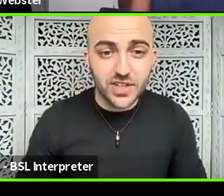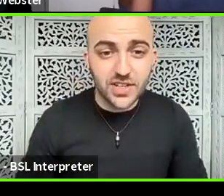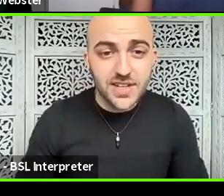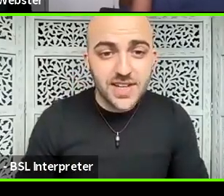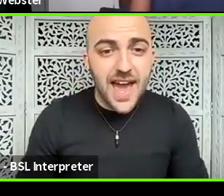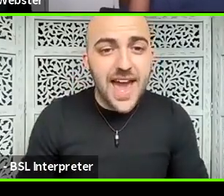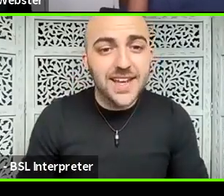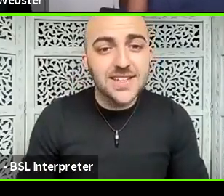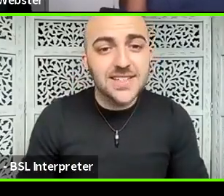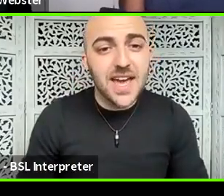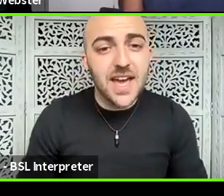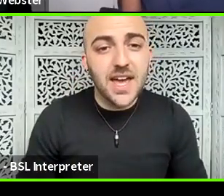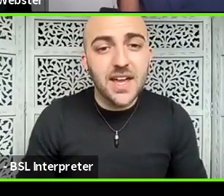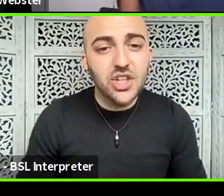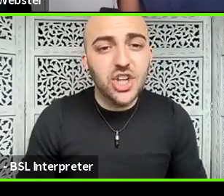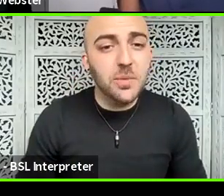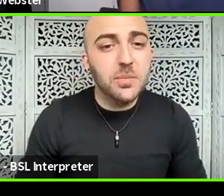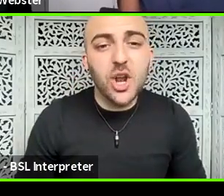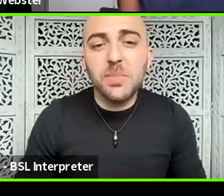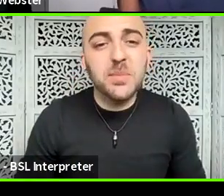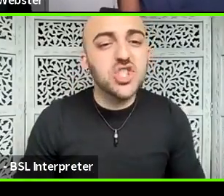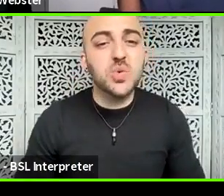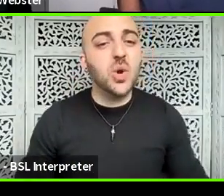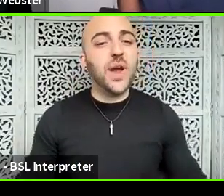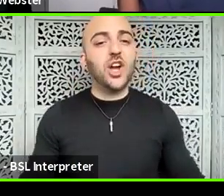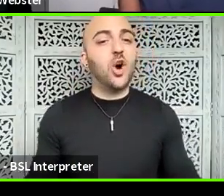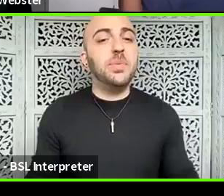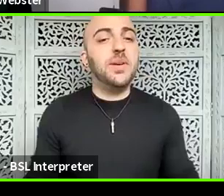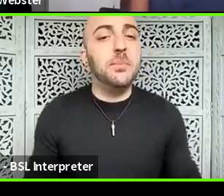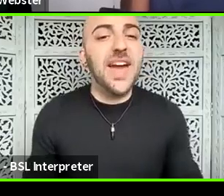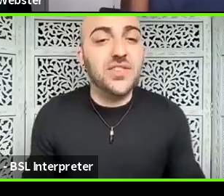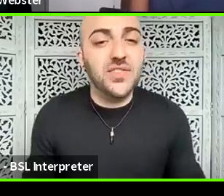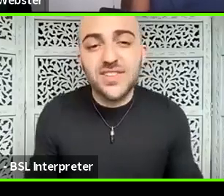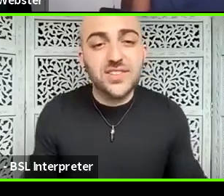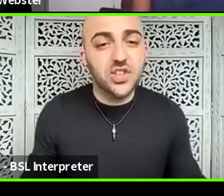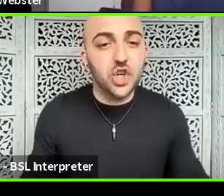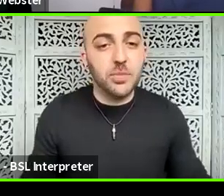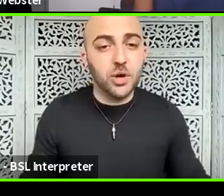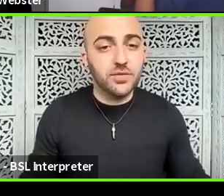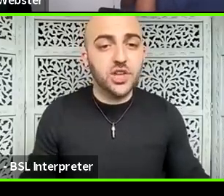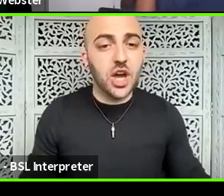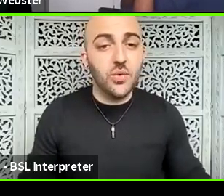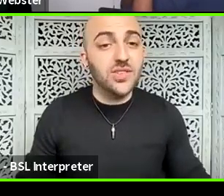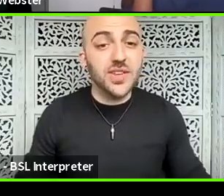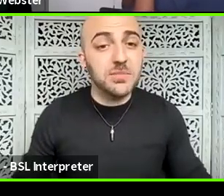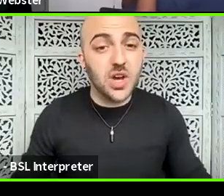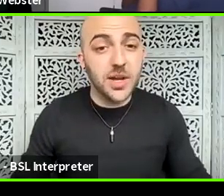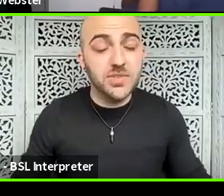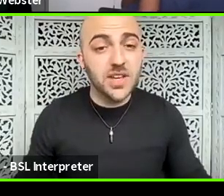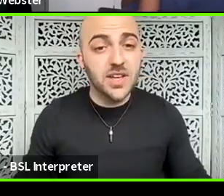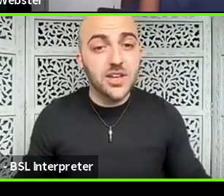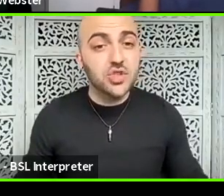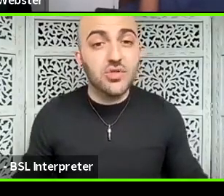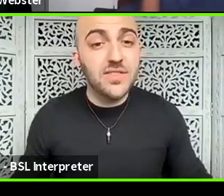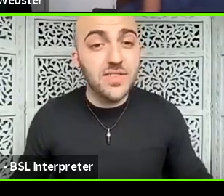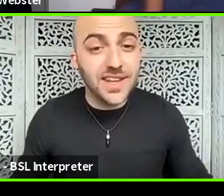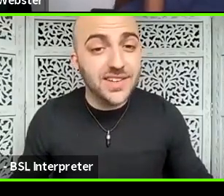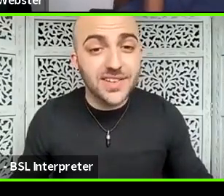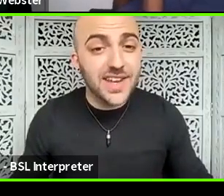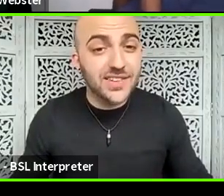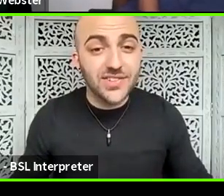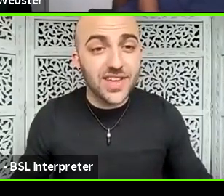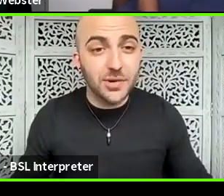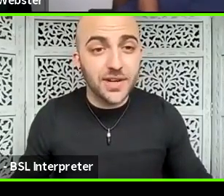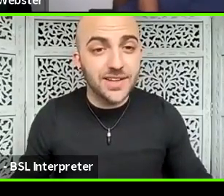that reason. And, you know, a lot of people just do a quick copy and paste. This is the job, off you go. And sometimes